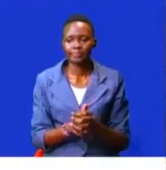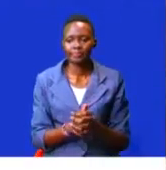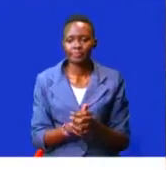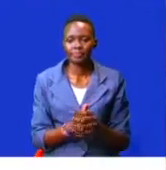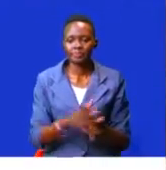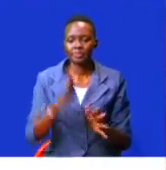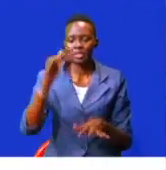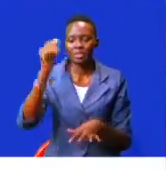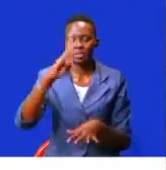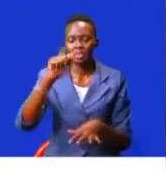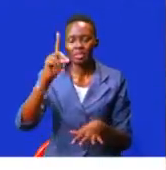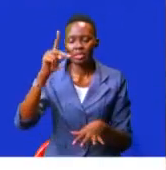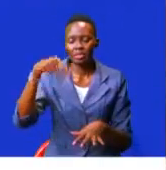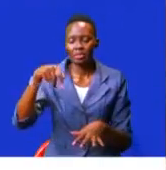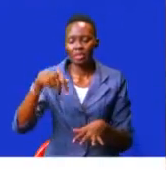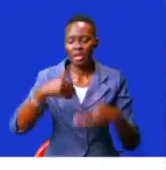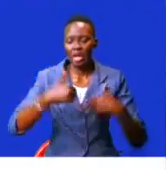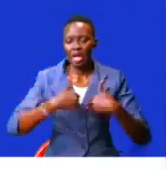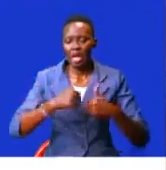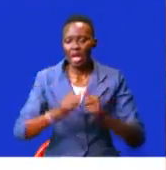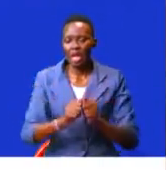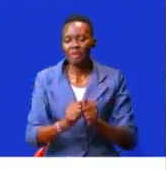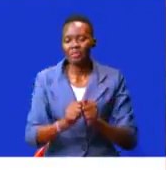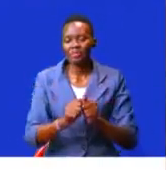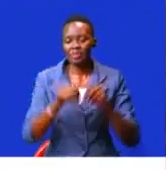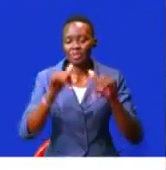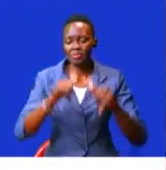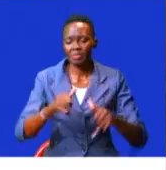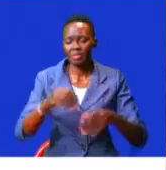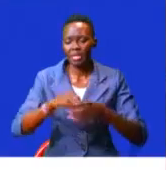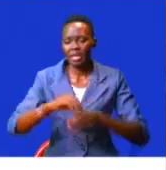ABDP has had its presence in the county since